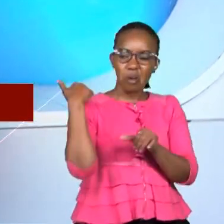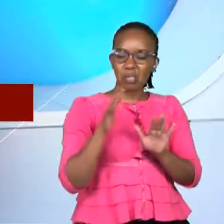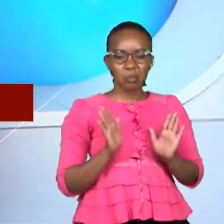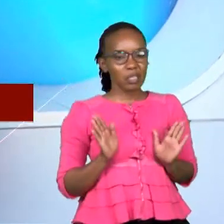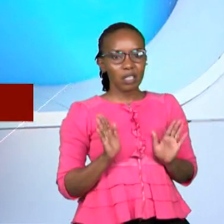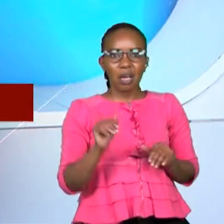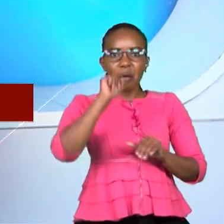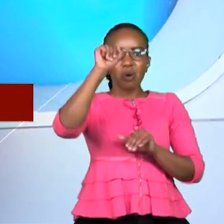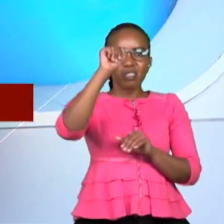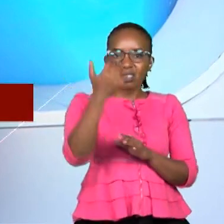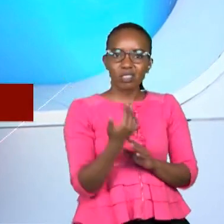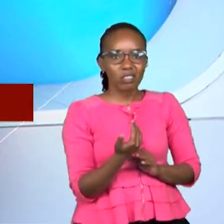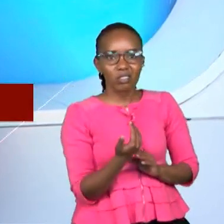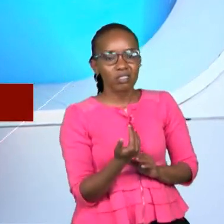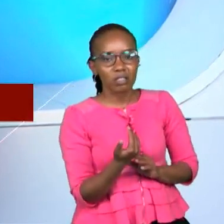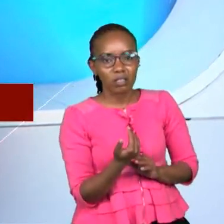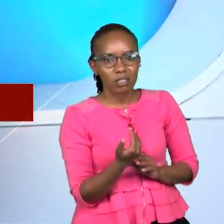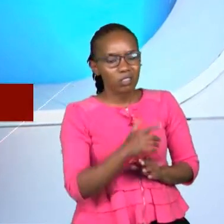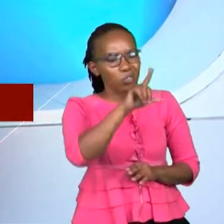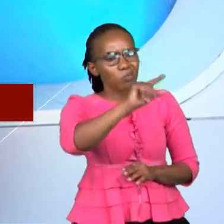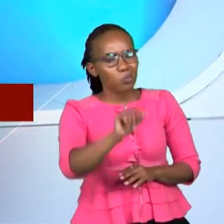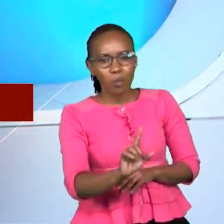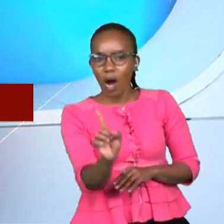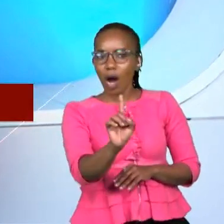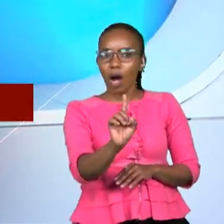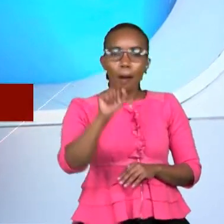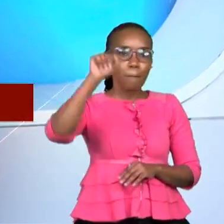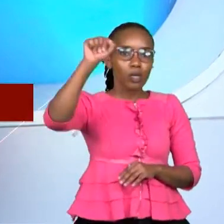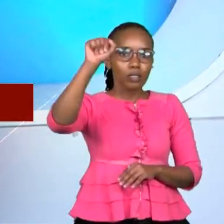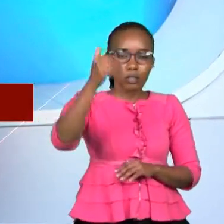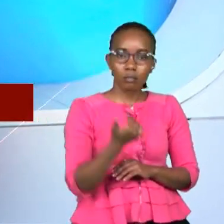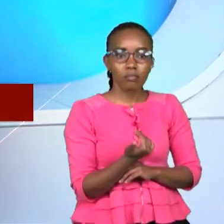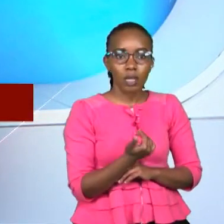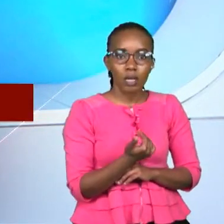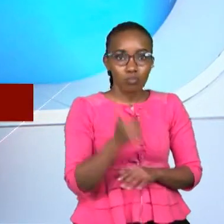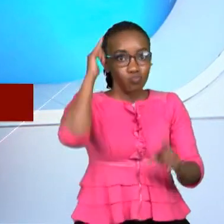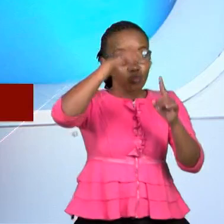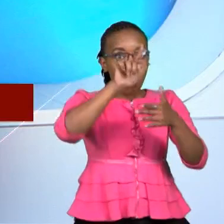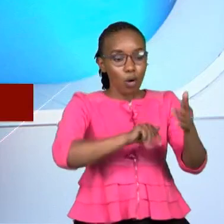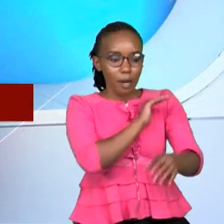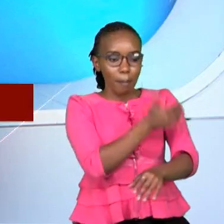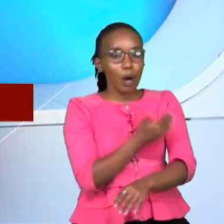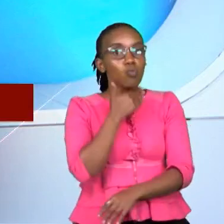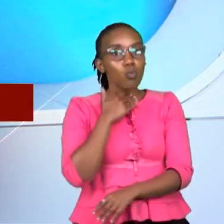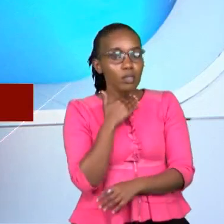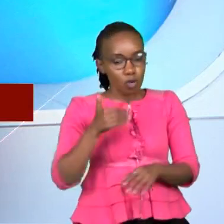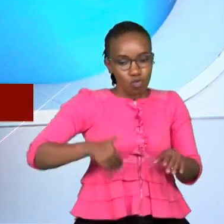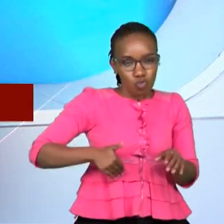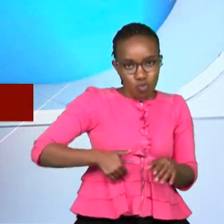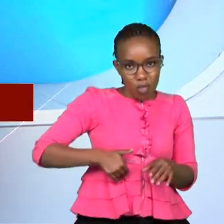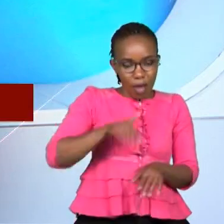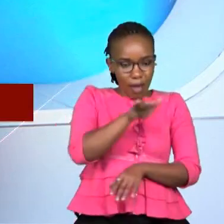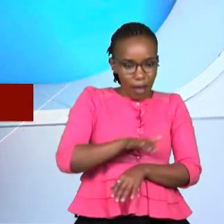is about, we do not get into politics for the sake of it. We get into politics because you want to get into power. Now, the youth constituency has never been